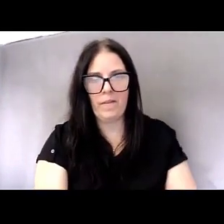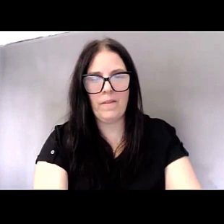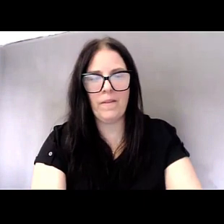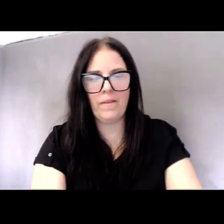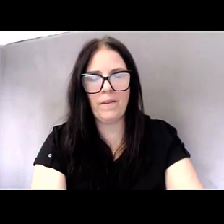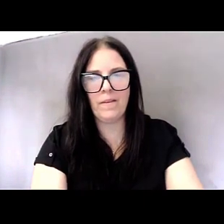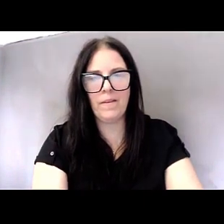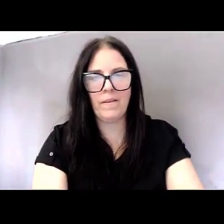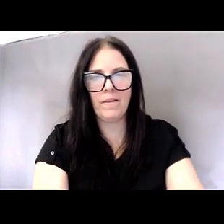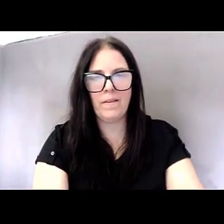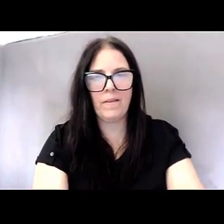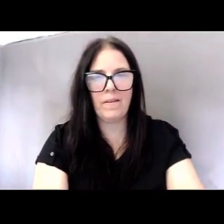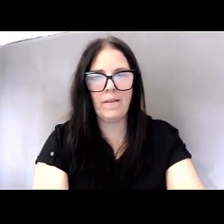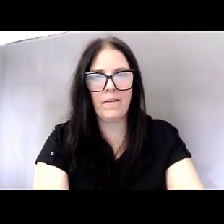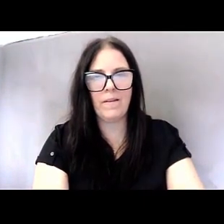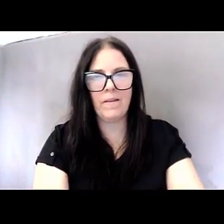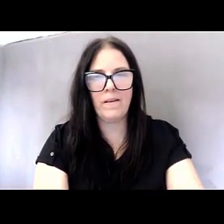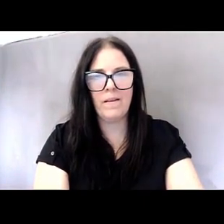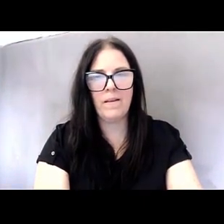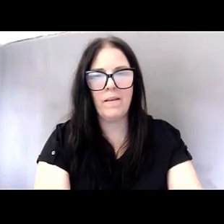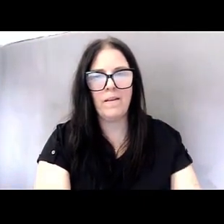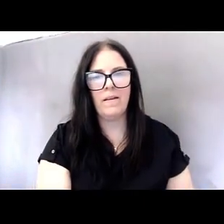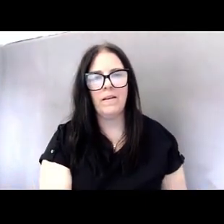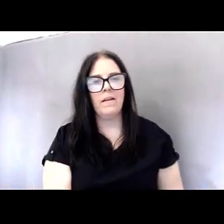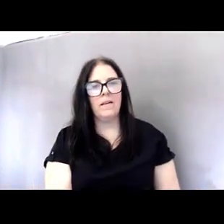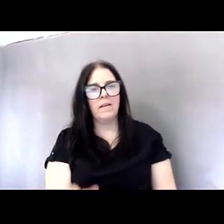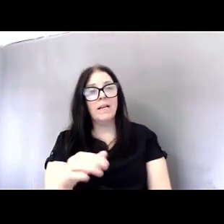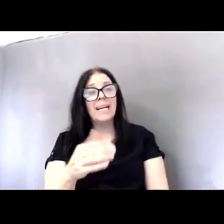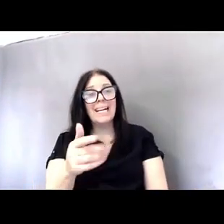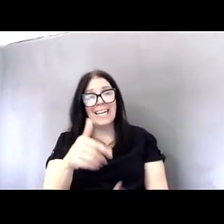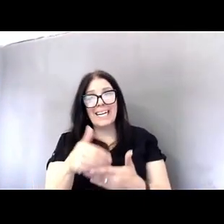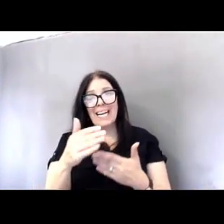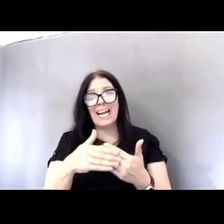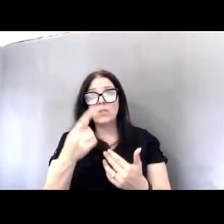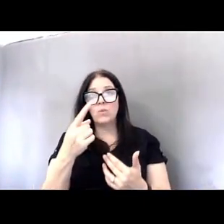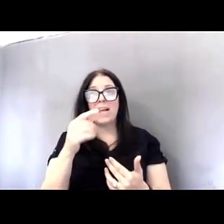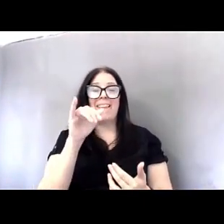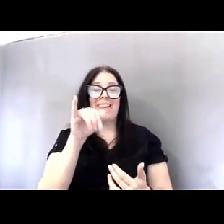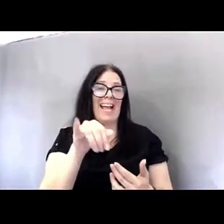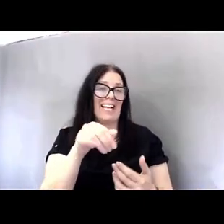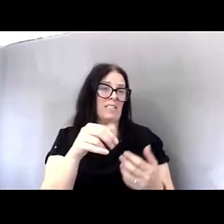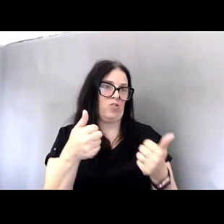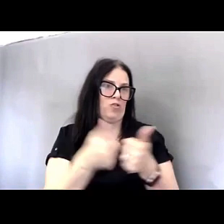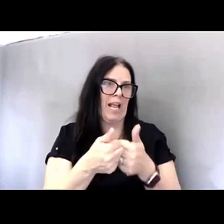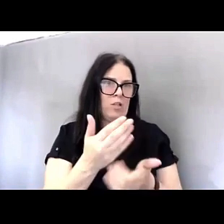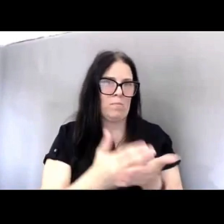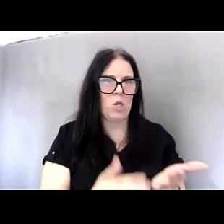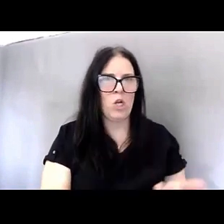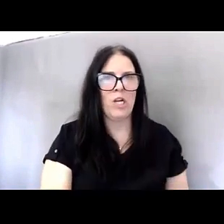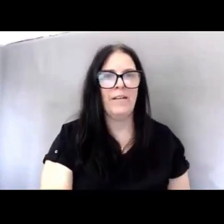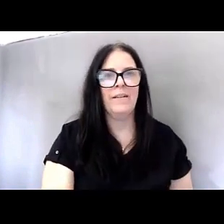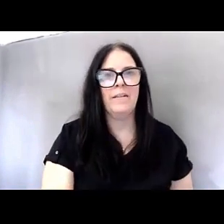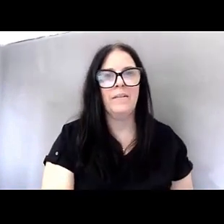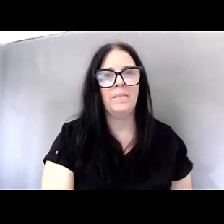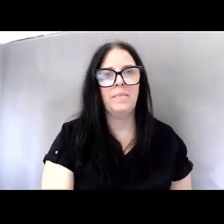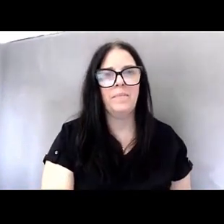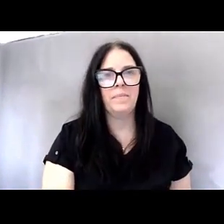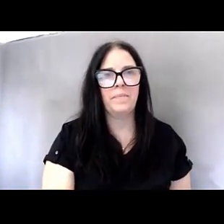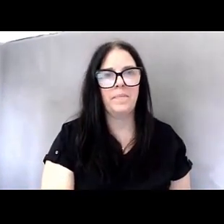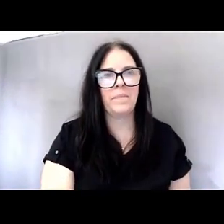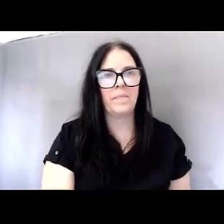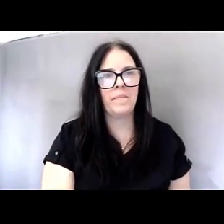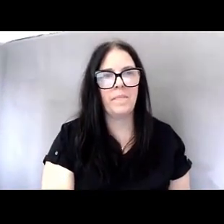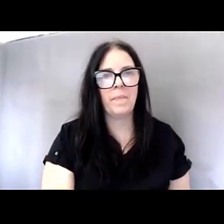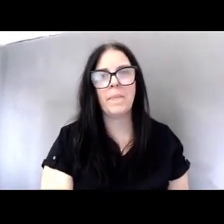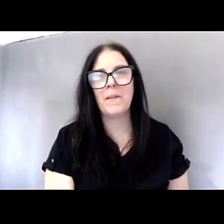Great. Maybe the next one. Oh, here we get into the tricky part a little bit. Yeah.